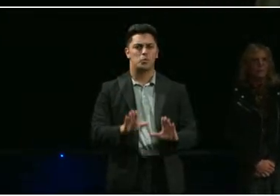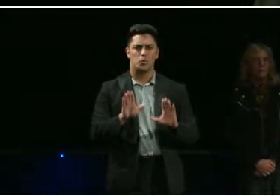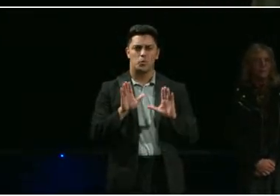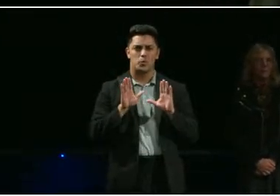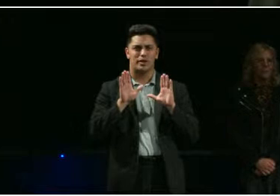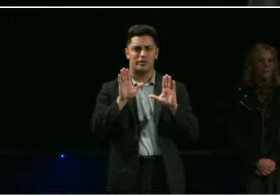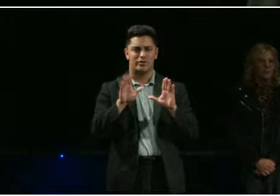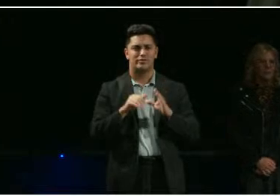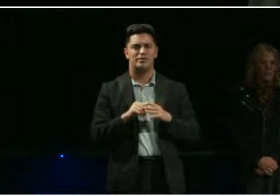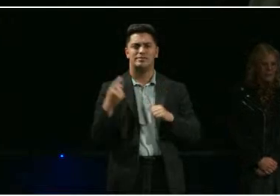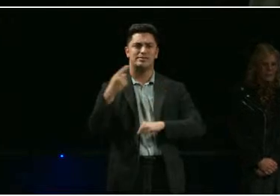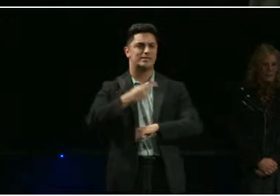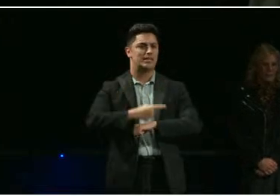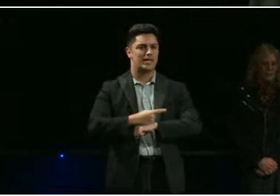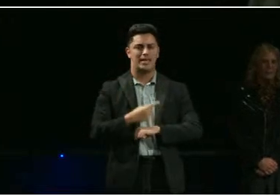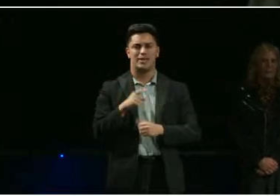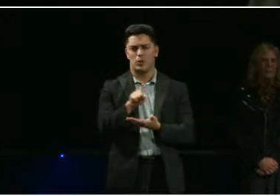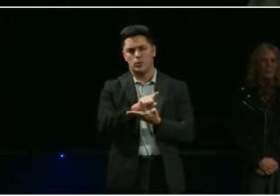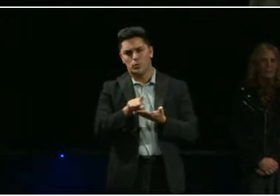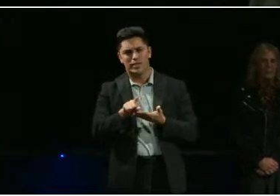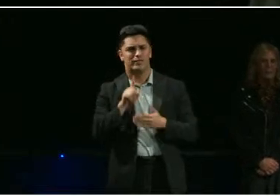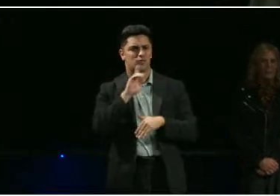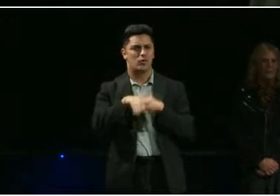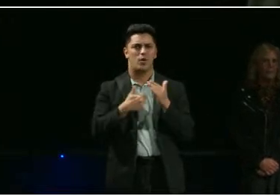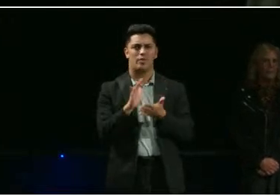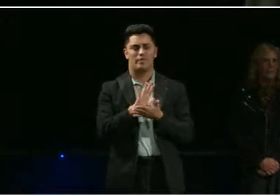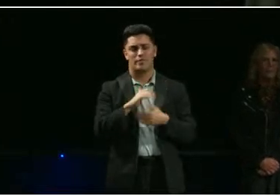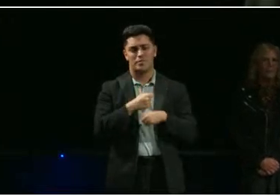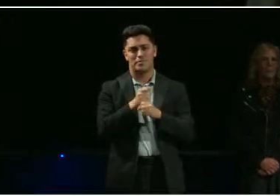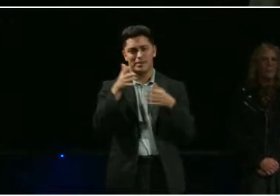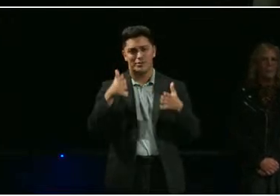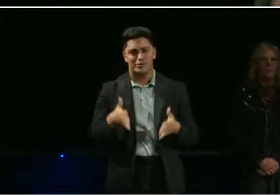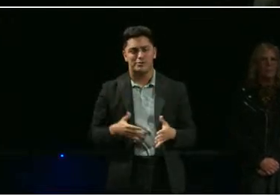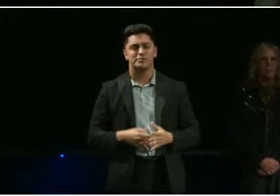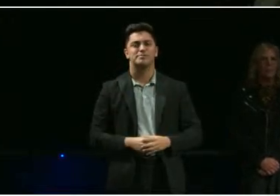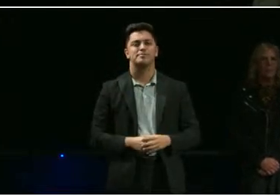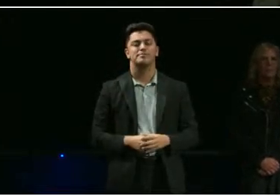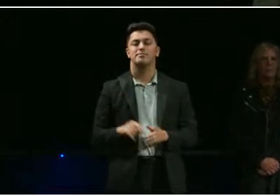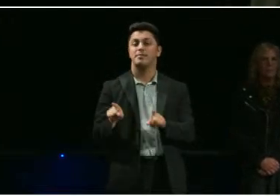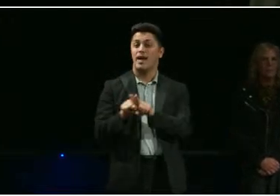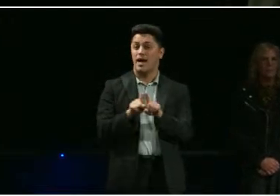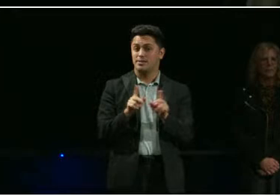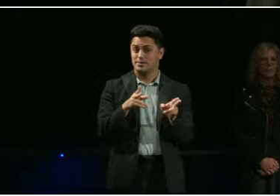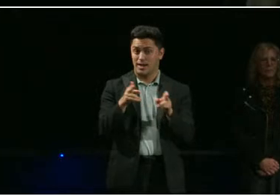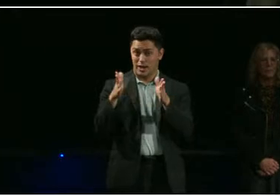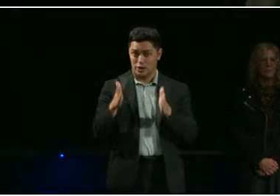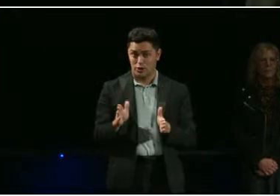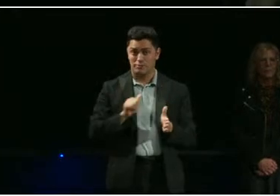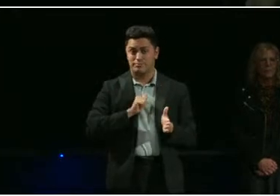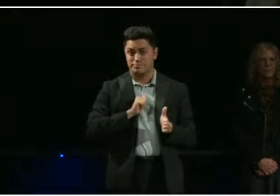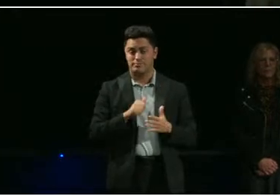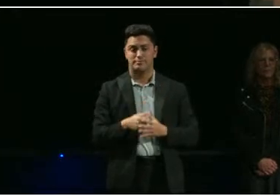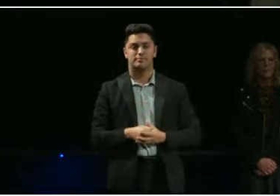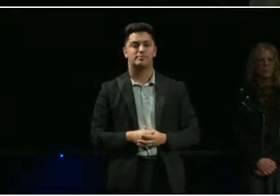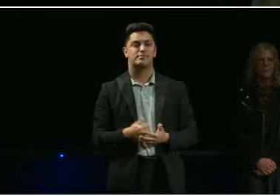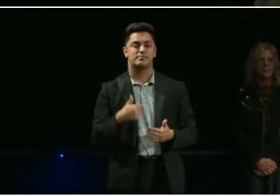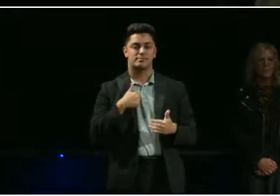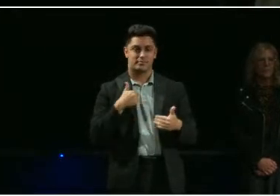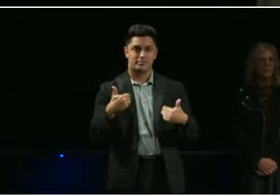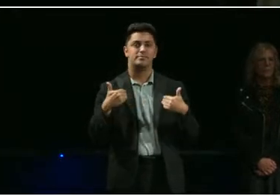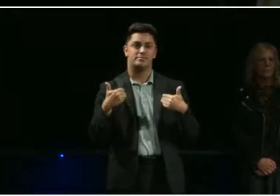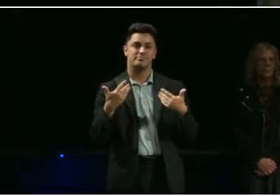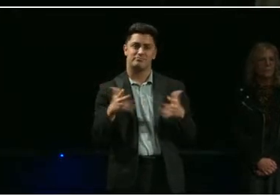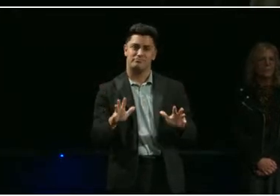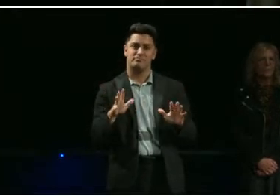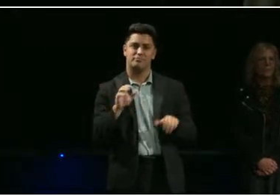wonderful day, week, for all the filmmakers. You know, as an editor, I have